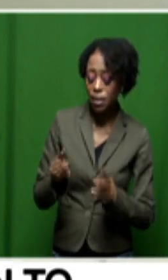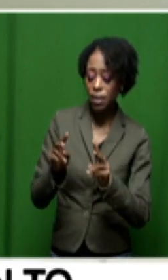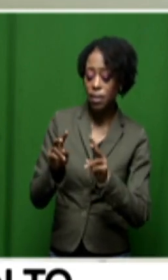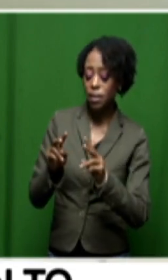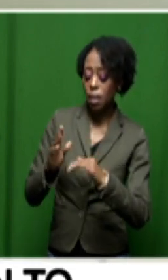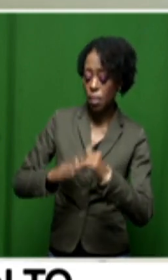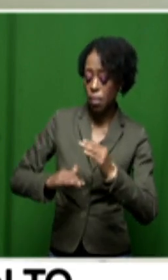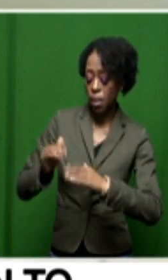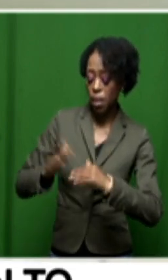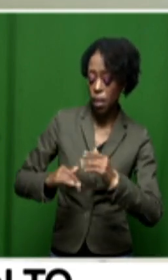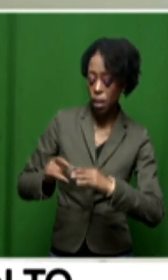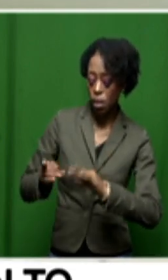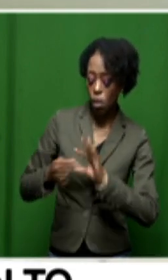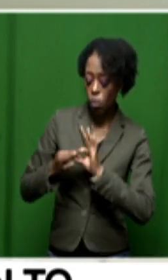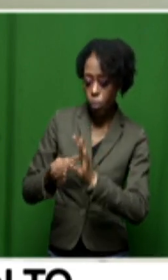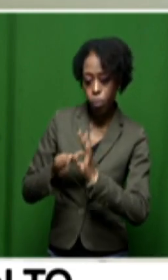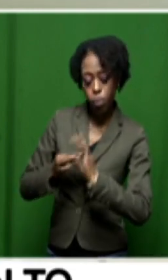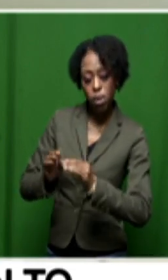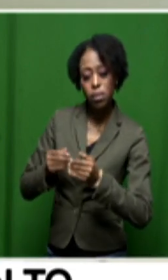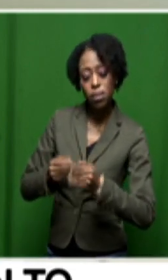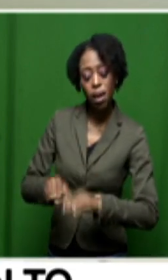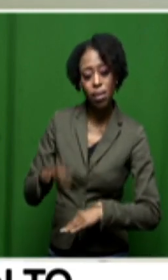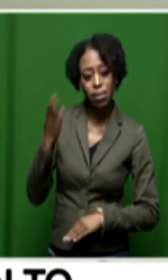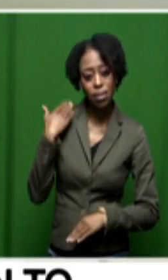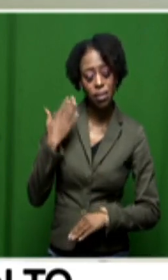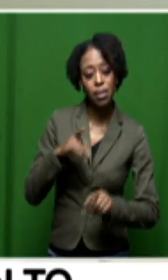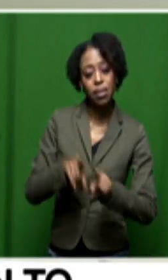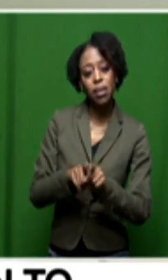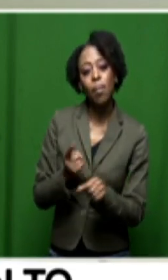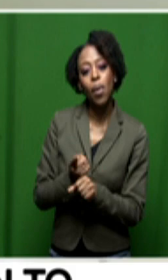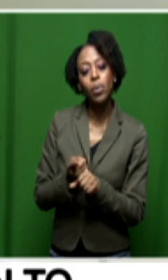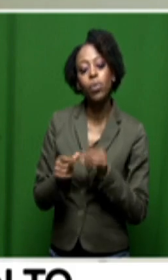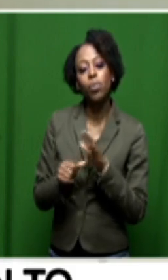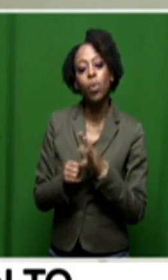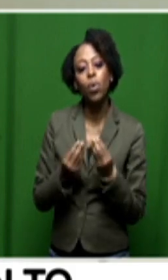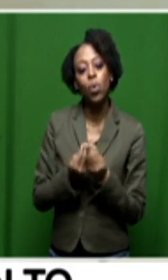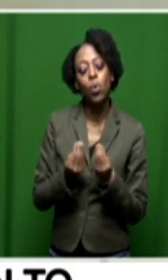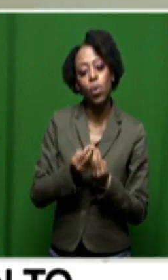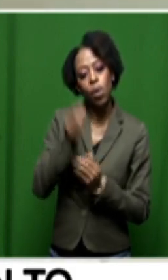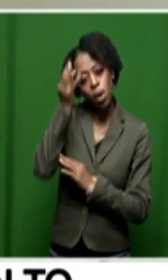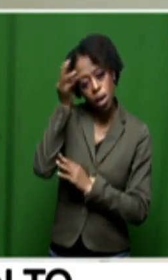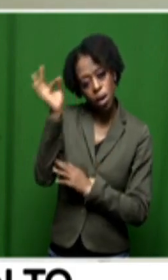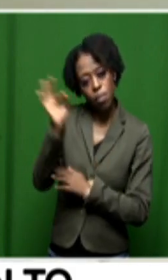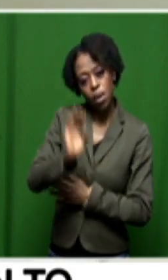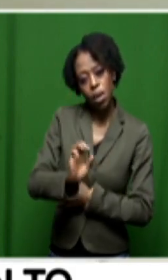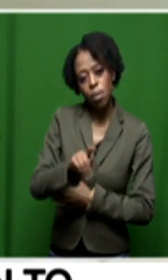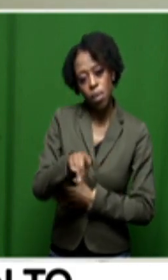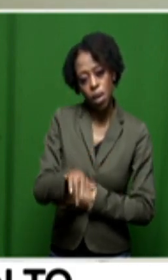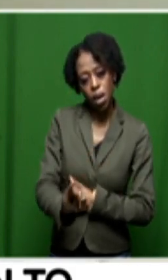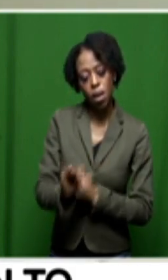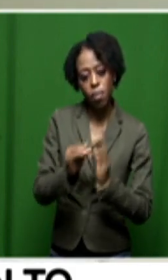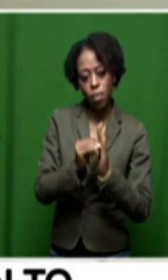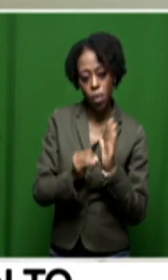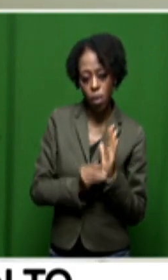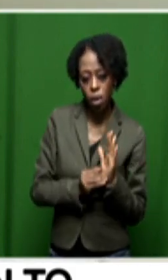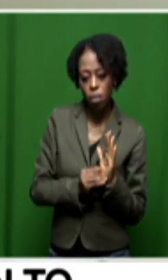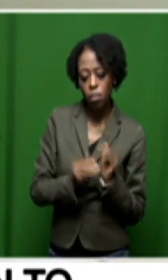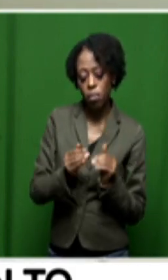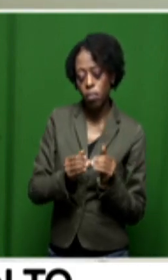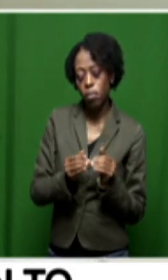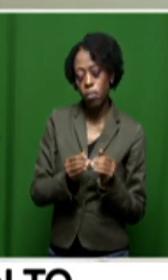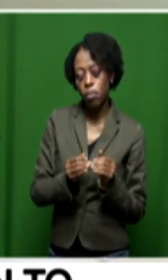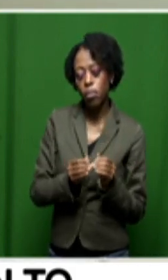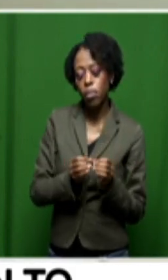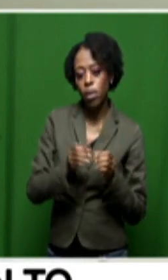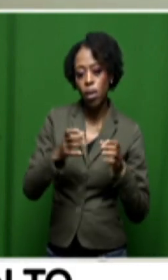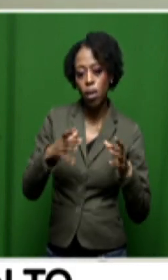ago. And the plan, the very important thing was that the government's EPI program, which I spoke about, the expanded program